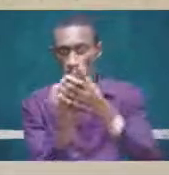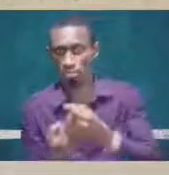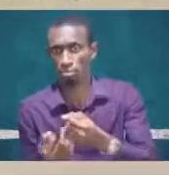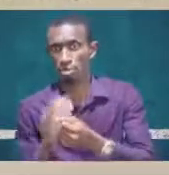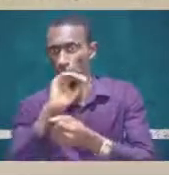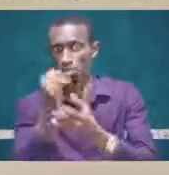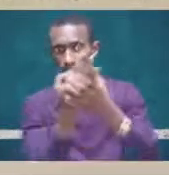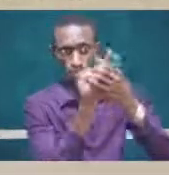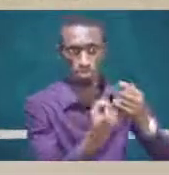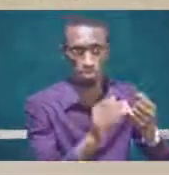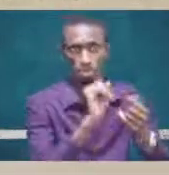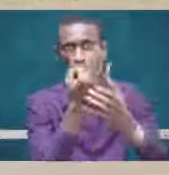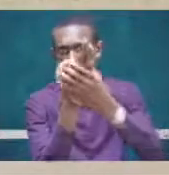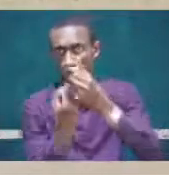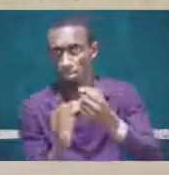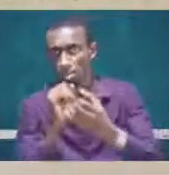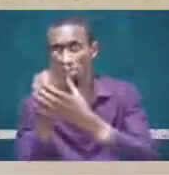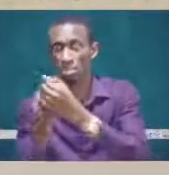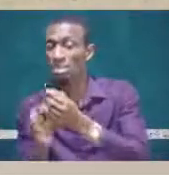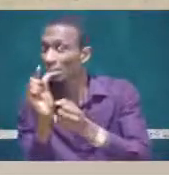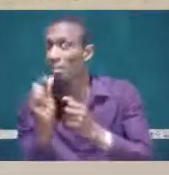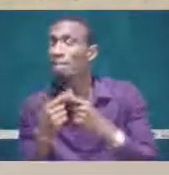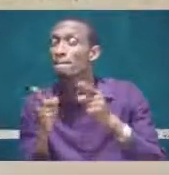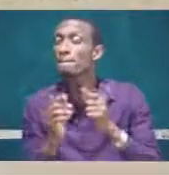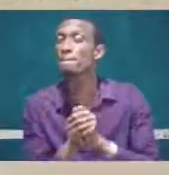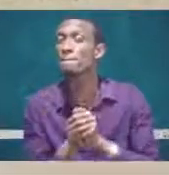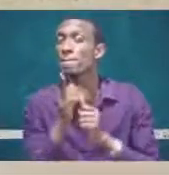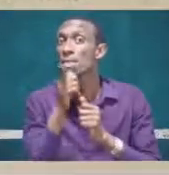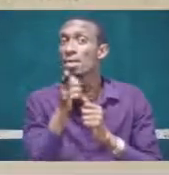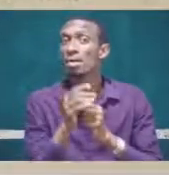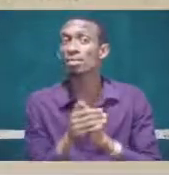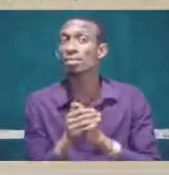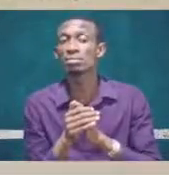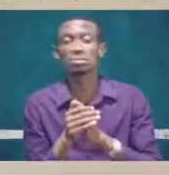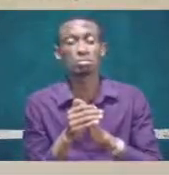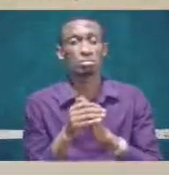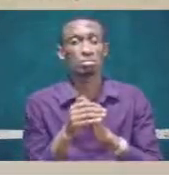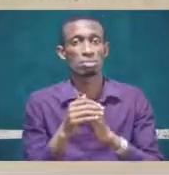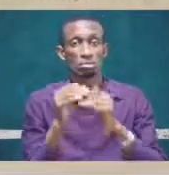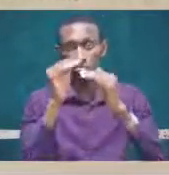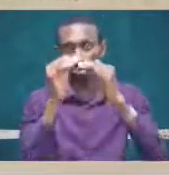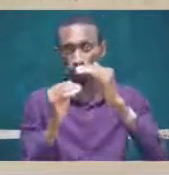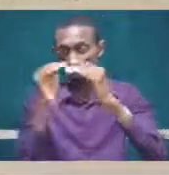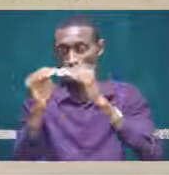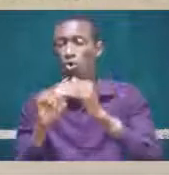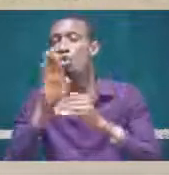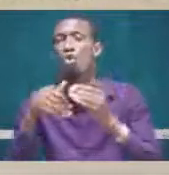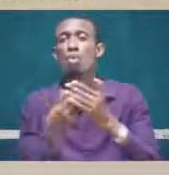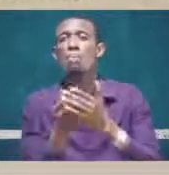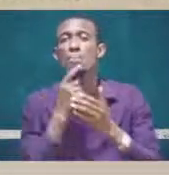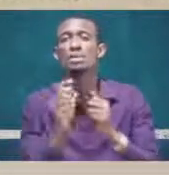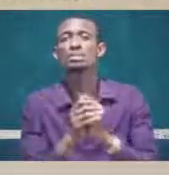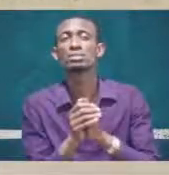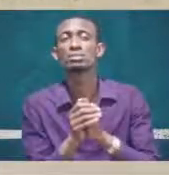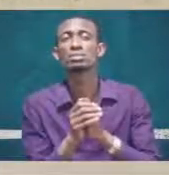as a component, as a small fraction. But for that, every other fraction we are looking at must also